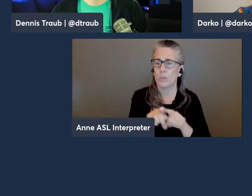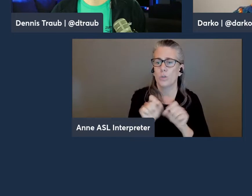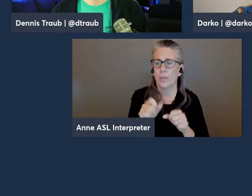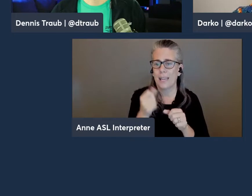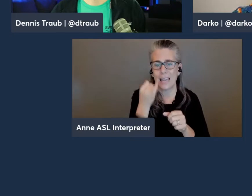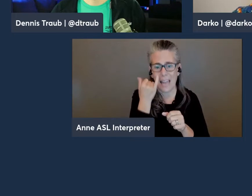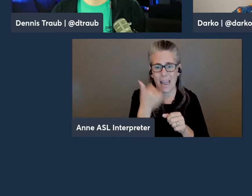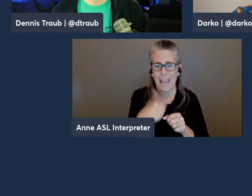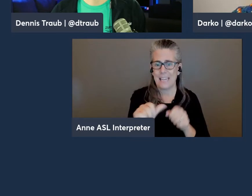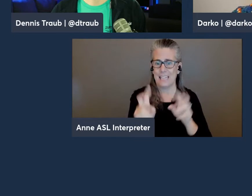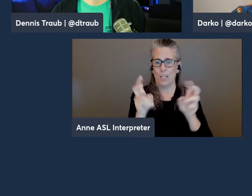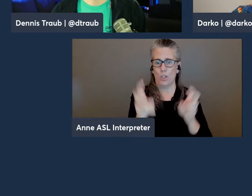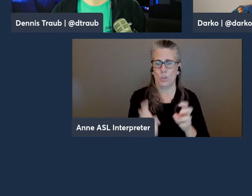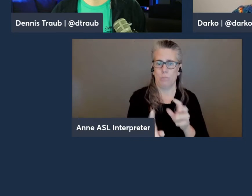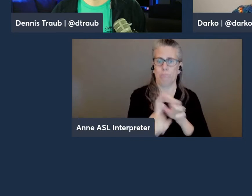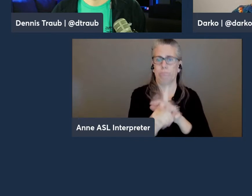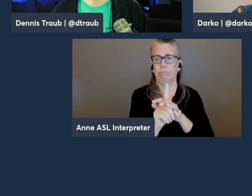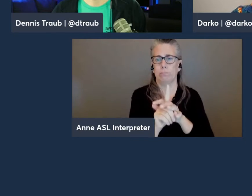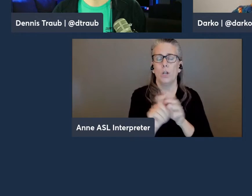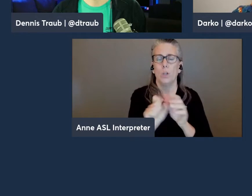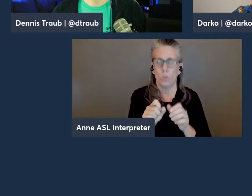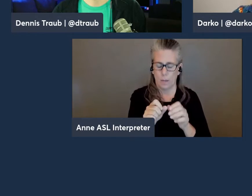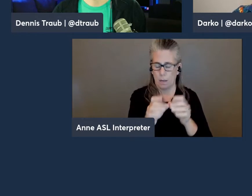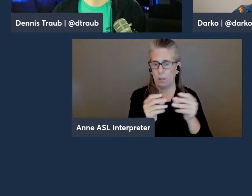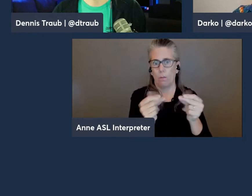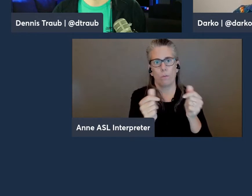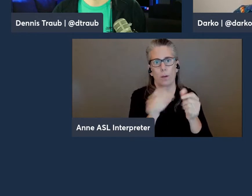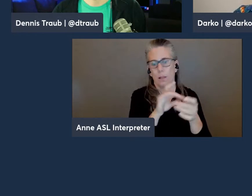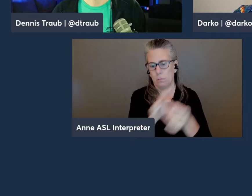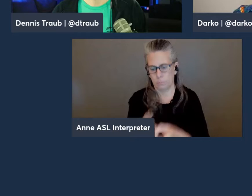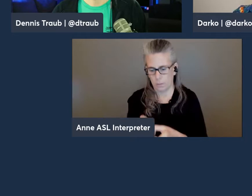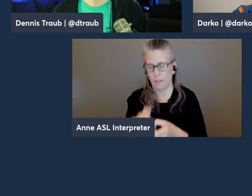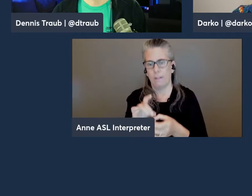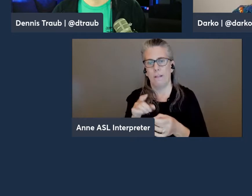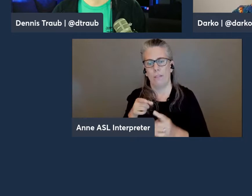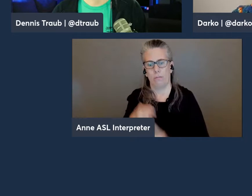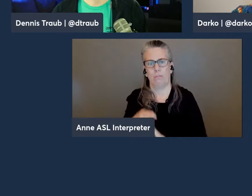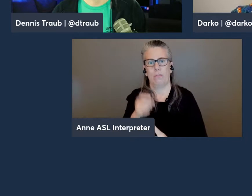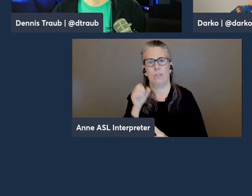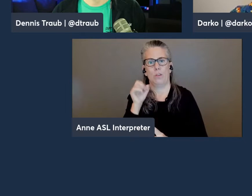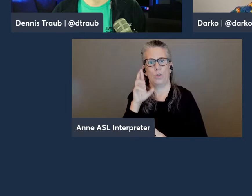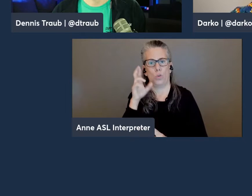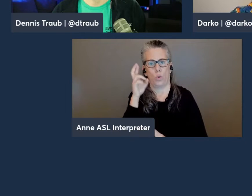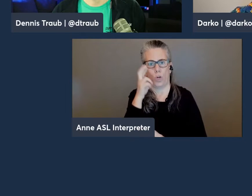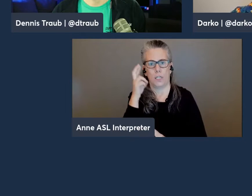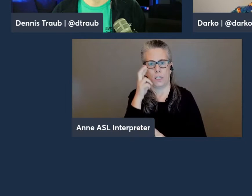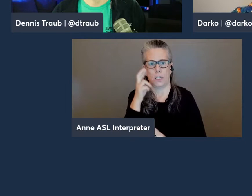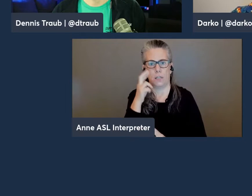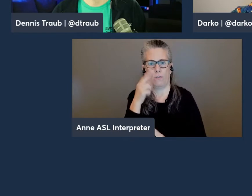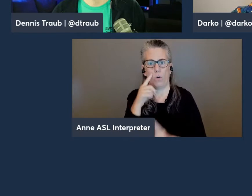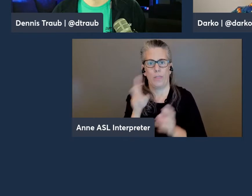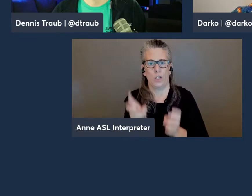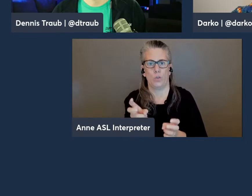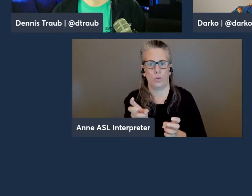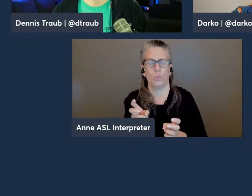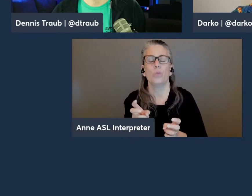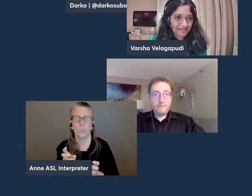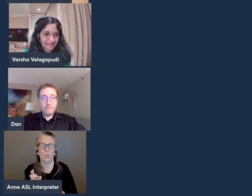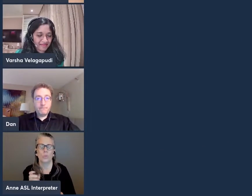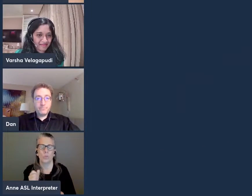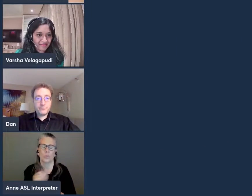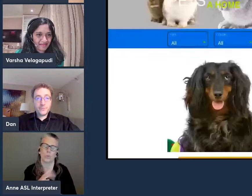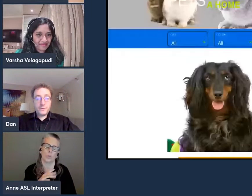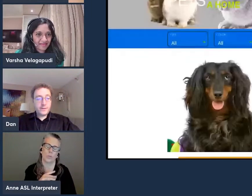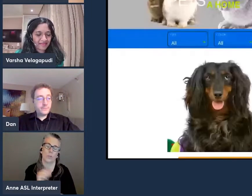quickly isolate, like, you know, the source of the issue and be able to respond to it. Wonderful. That's nice. Okay, Dan, I'm bringing this up on screen right